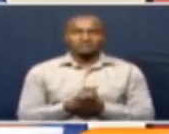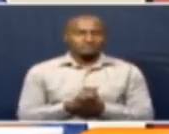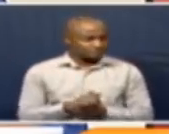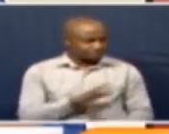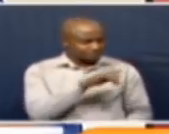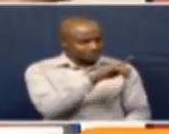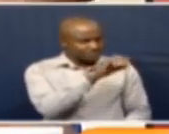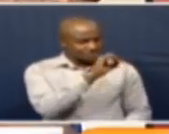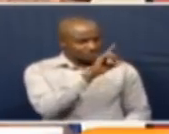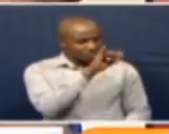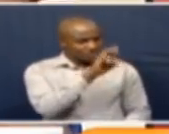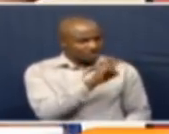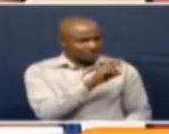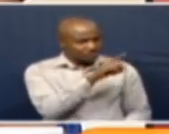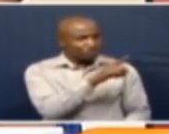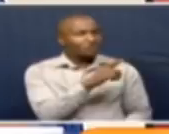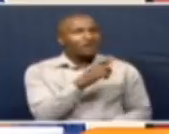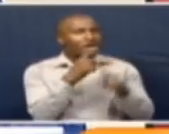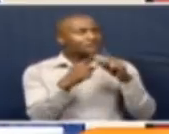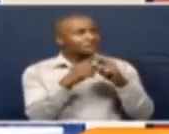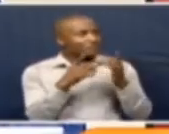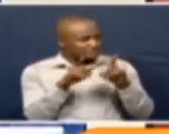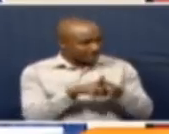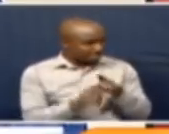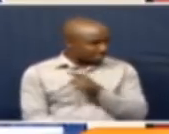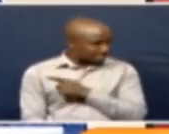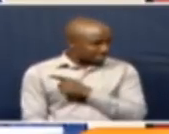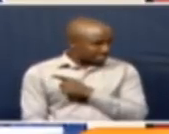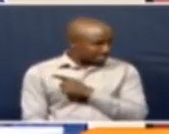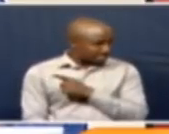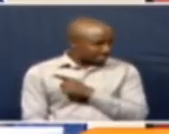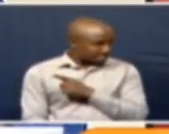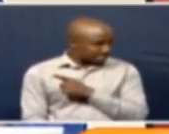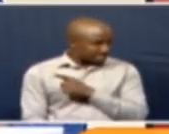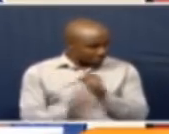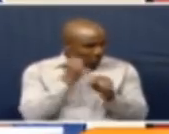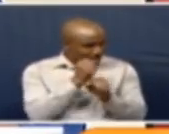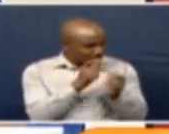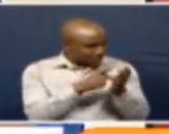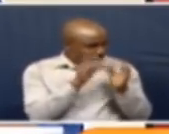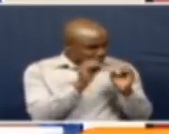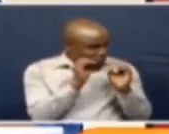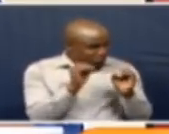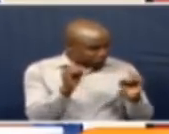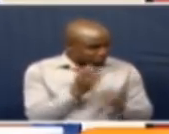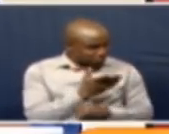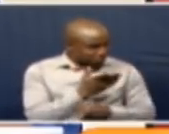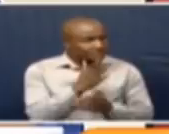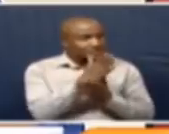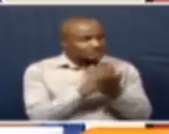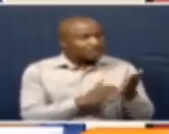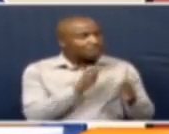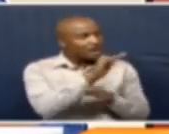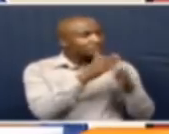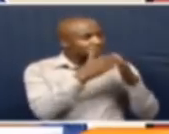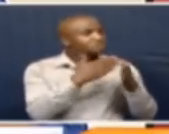you experienced? Is it similar to Sheila's story? We hear the stories of sexual